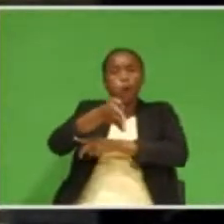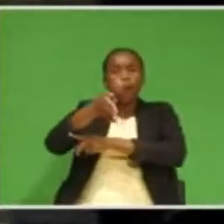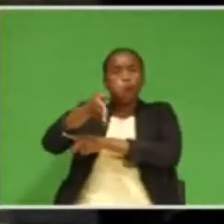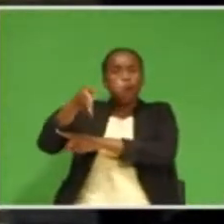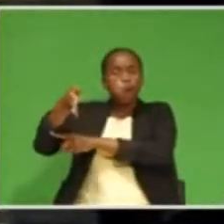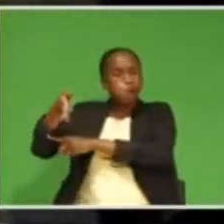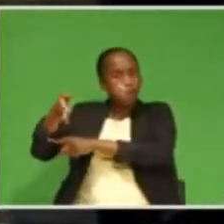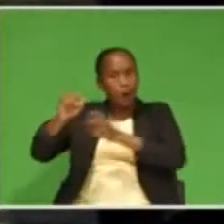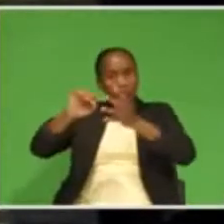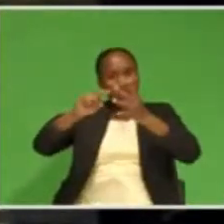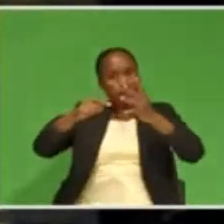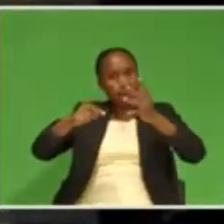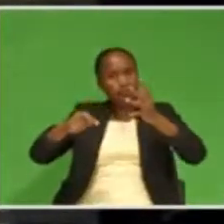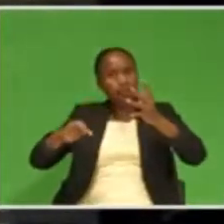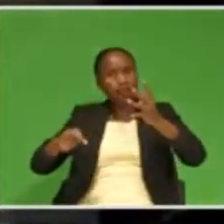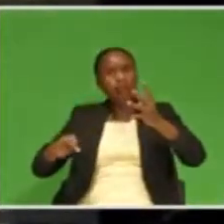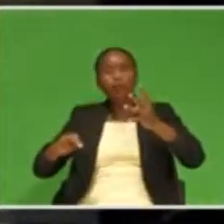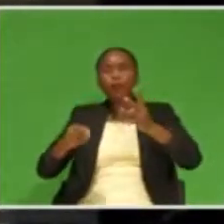of